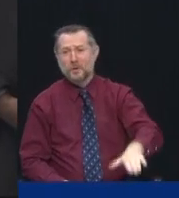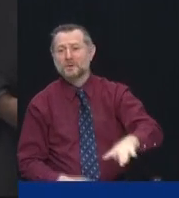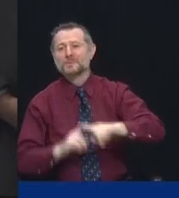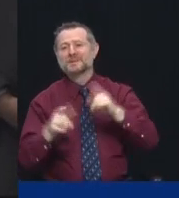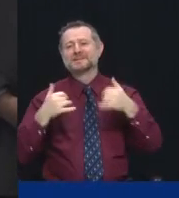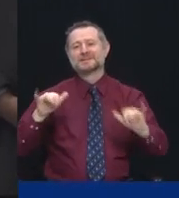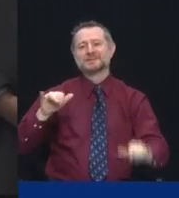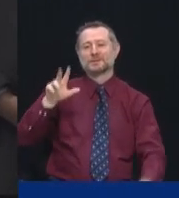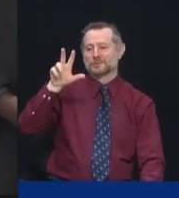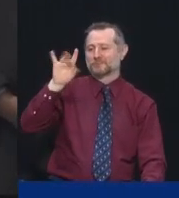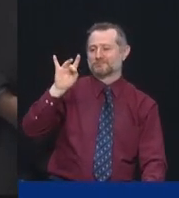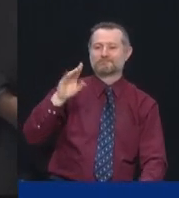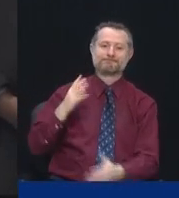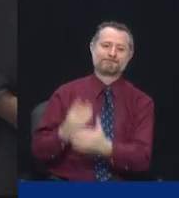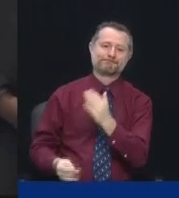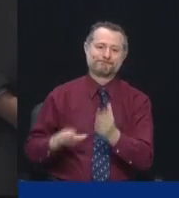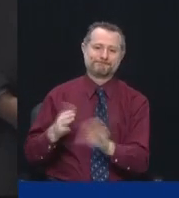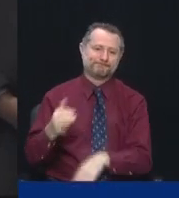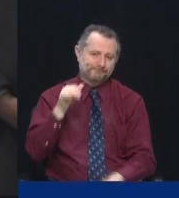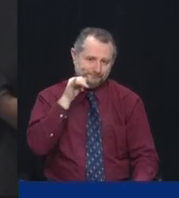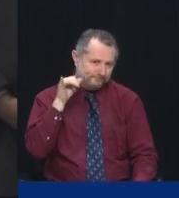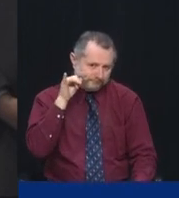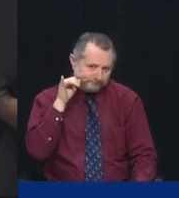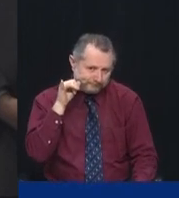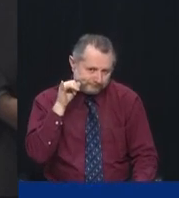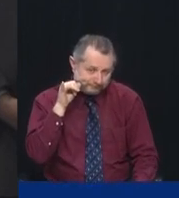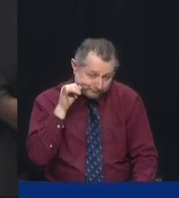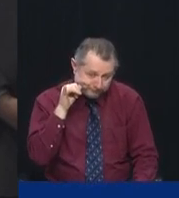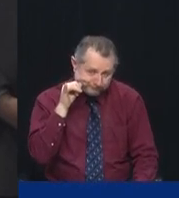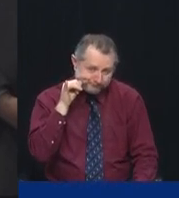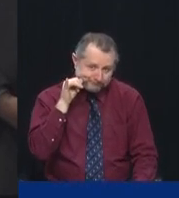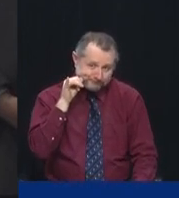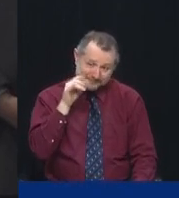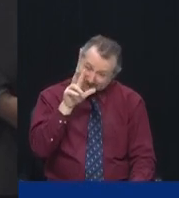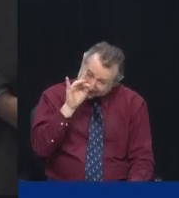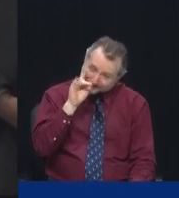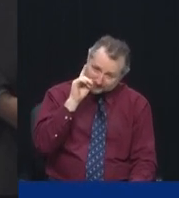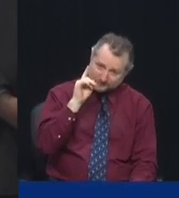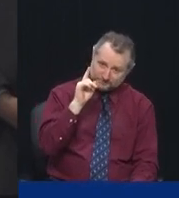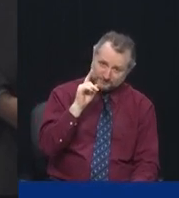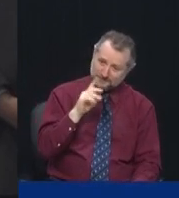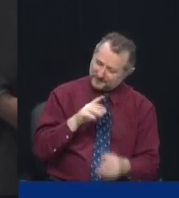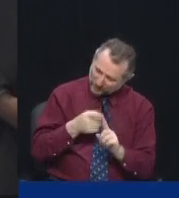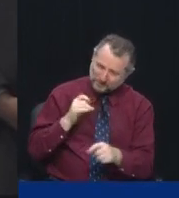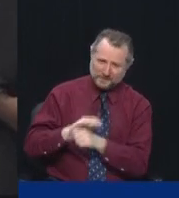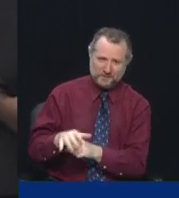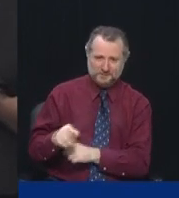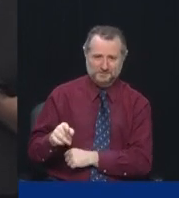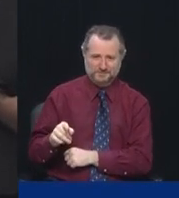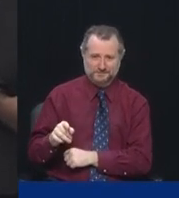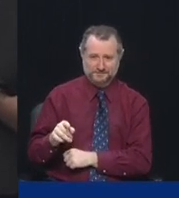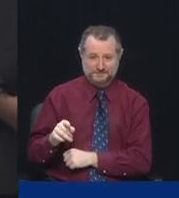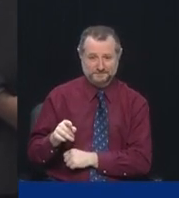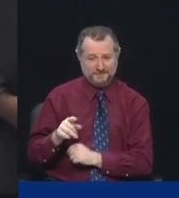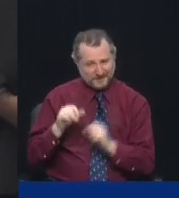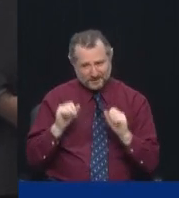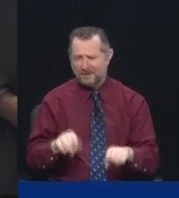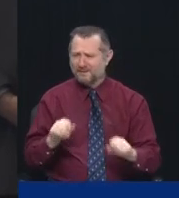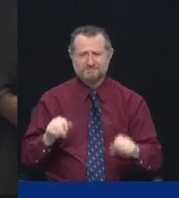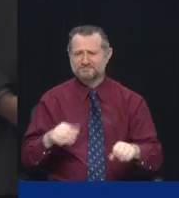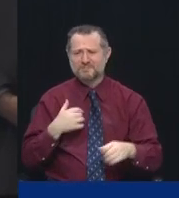yesterday. 38 people died yesterday from COVID. So yes, we're making great